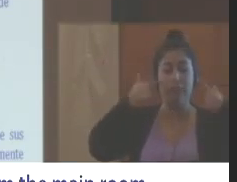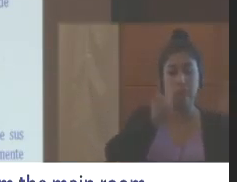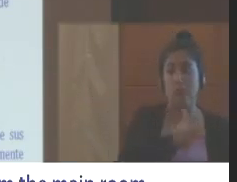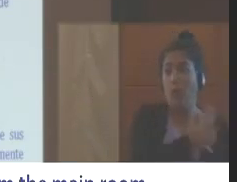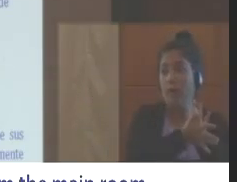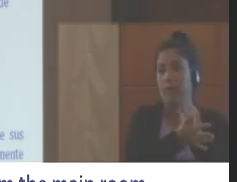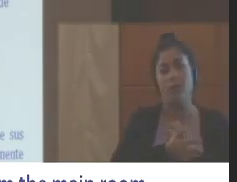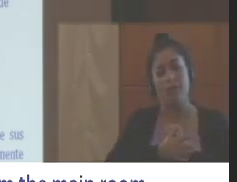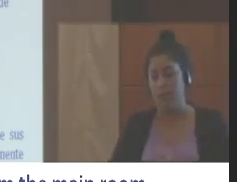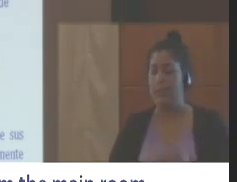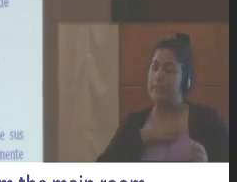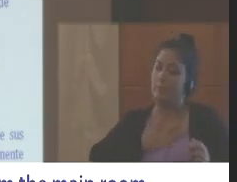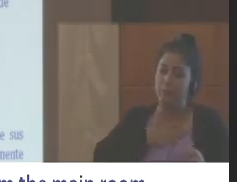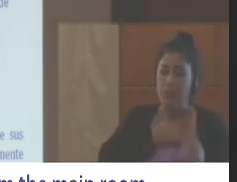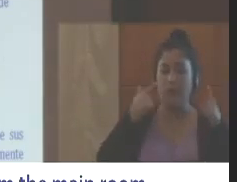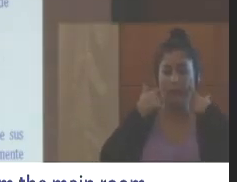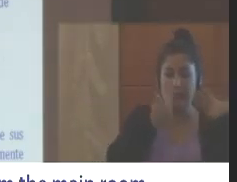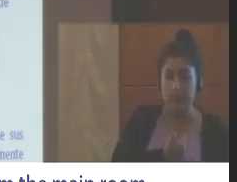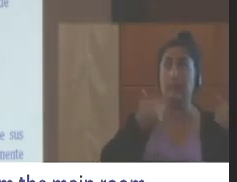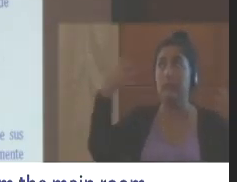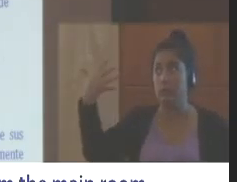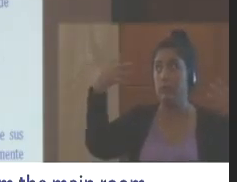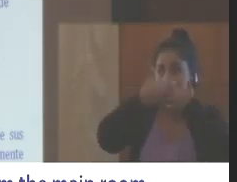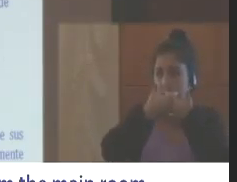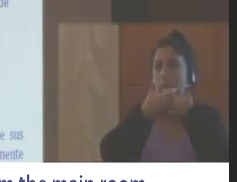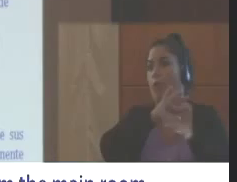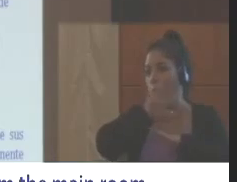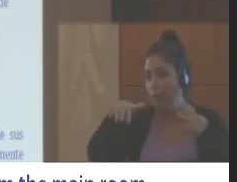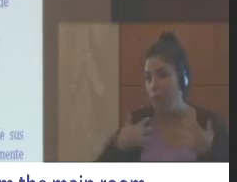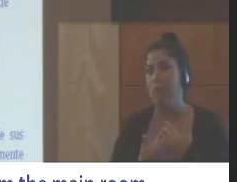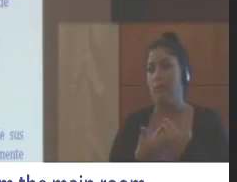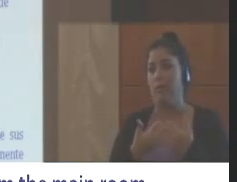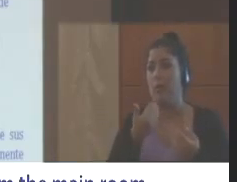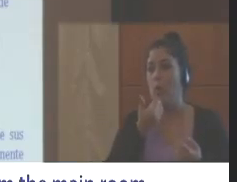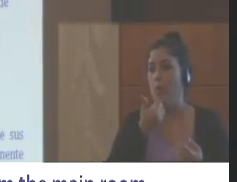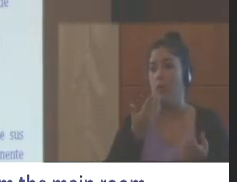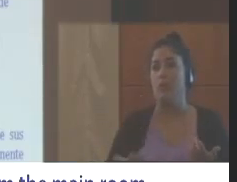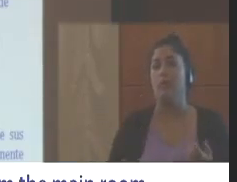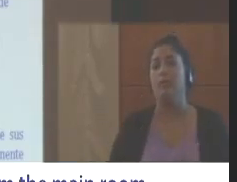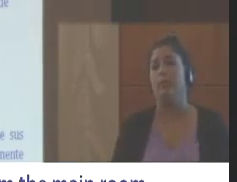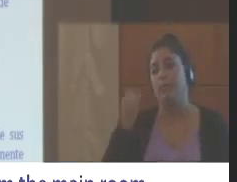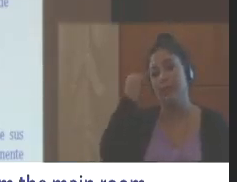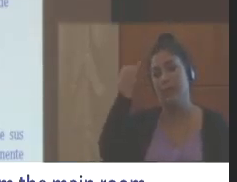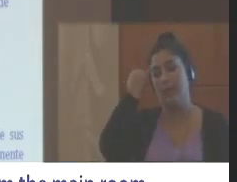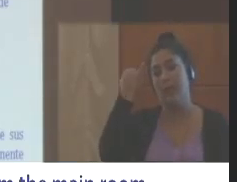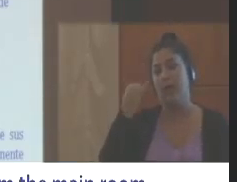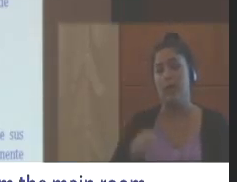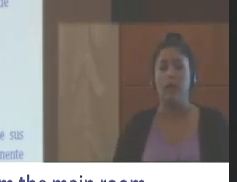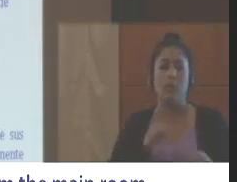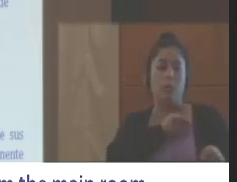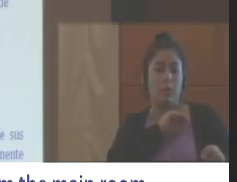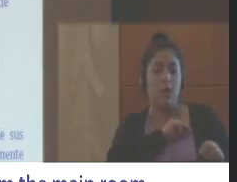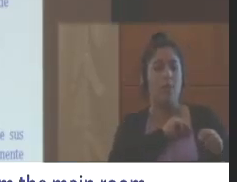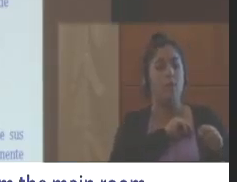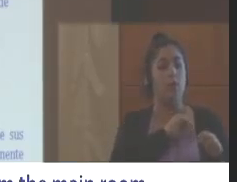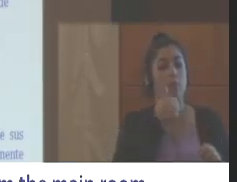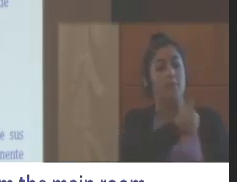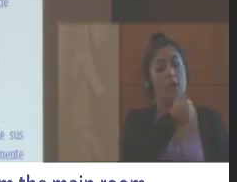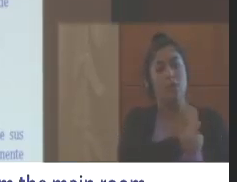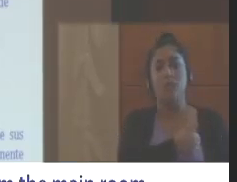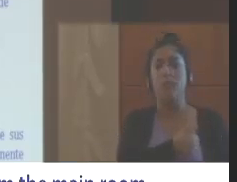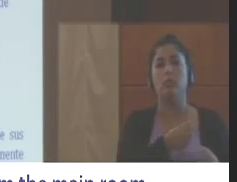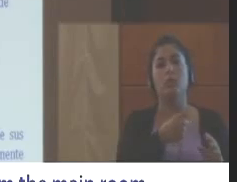decentralization, and within the policy of decentralization, we have regulatory frameworks that we have to respect, such